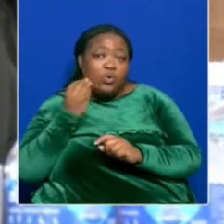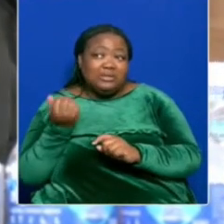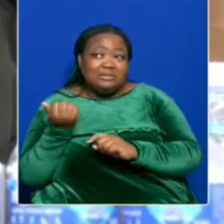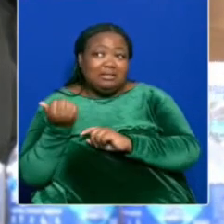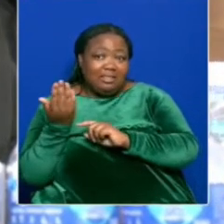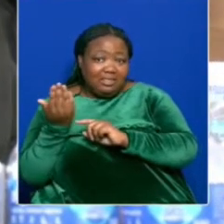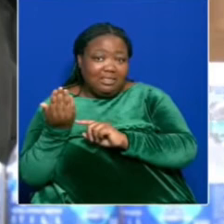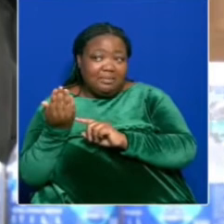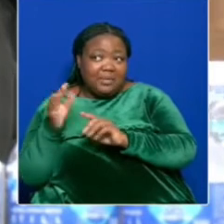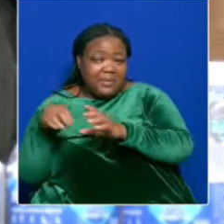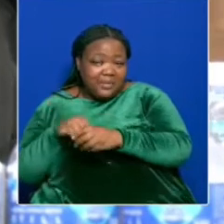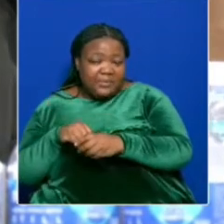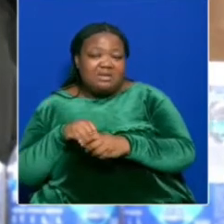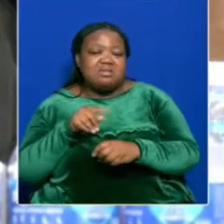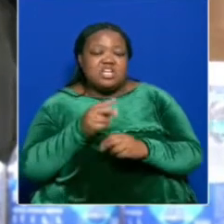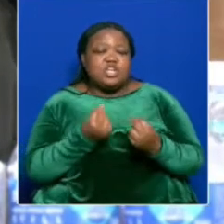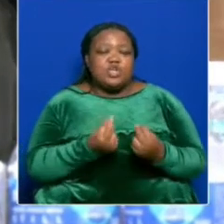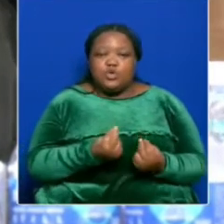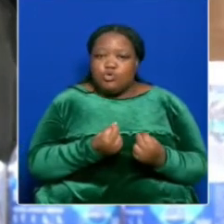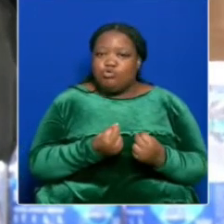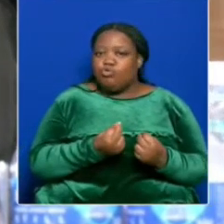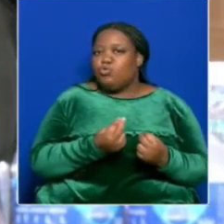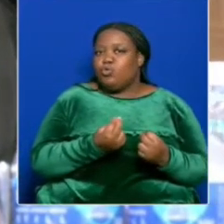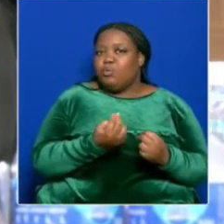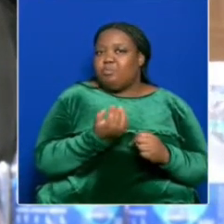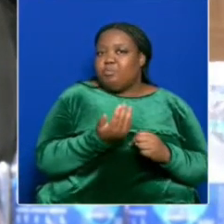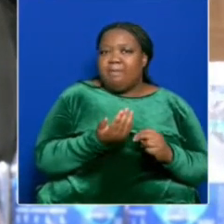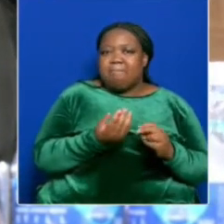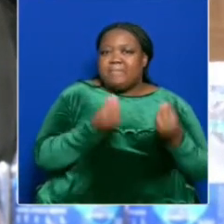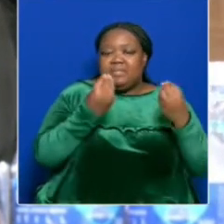one, the effect is that they get an extension of a year.